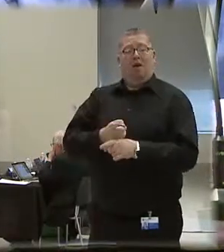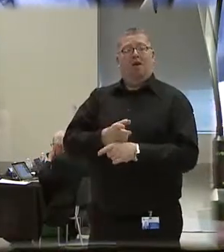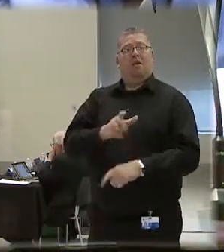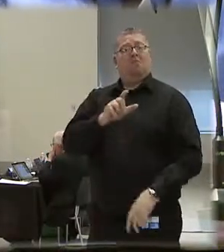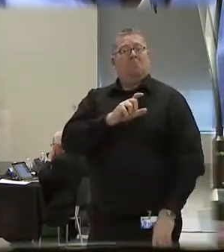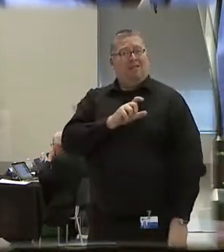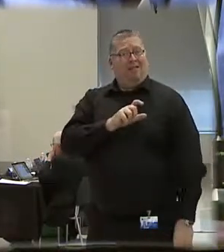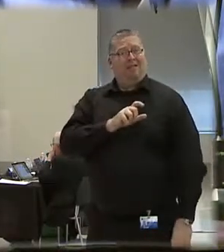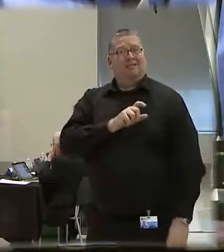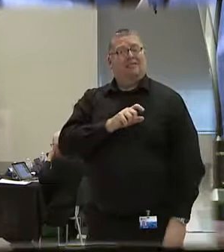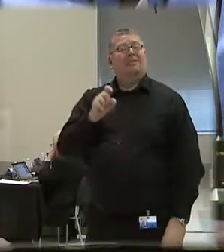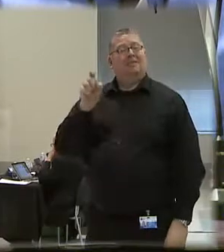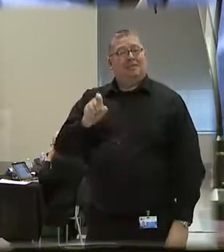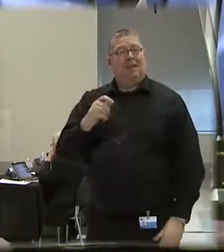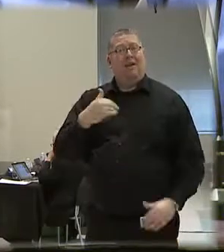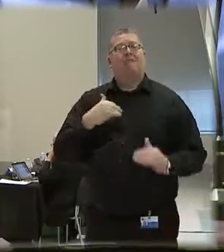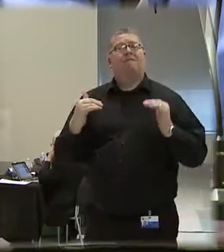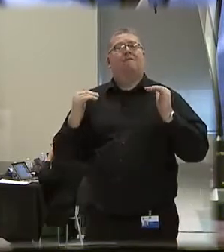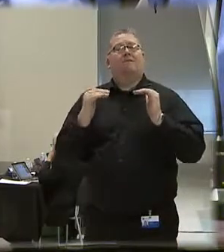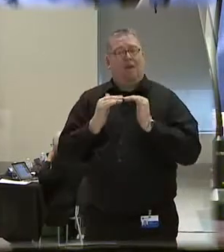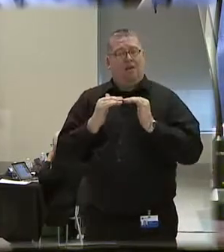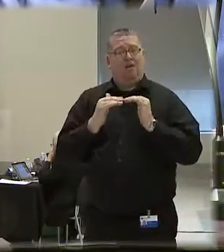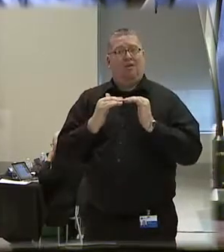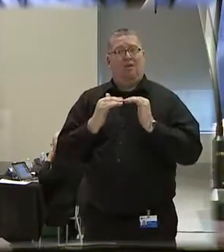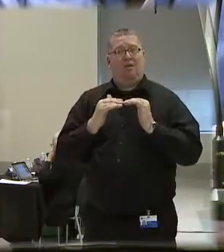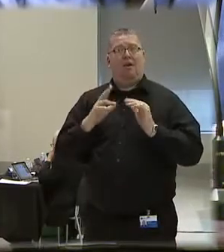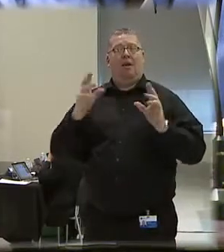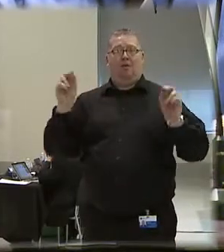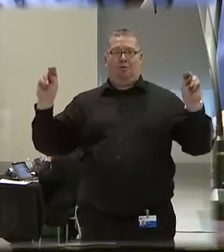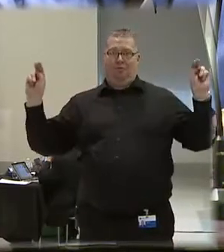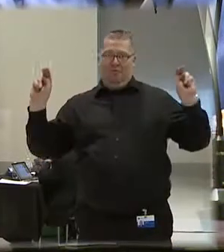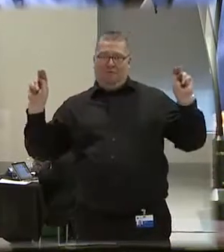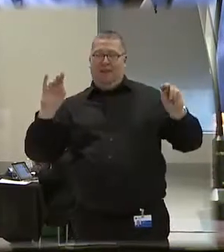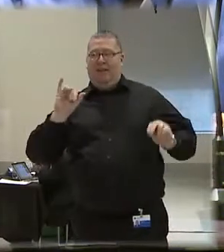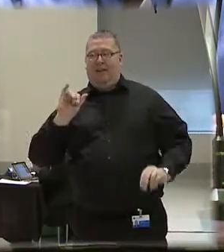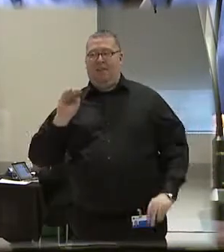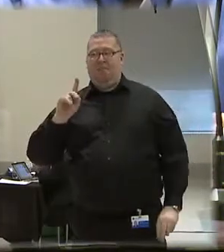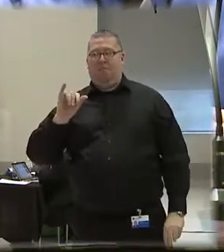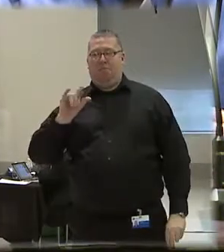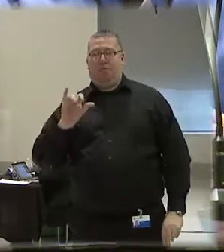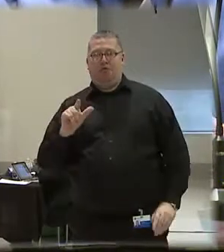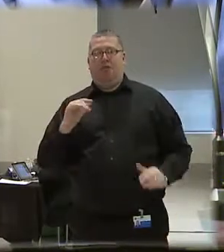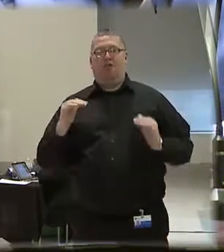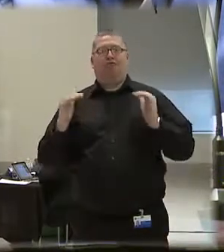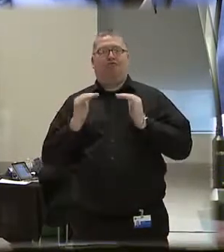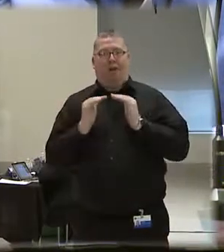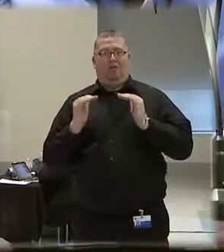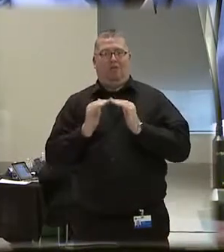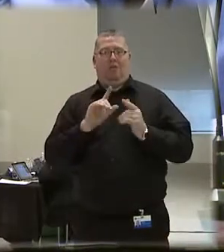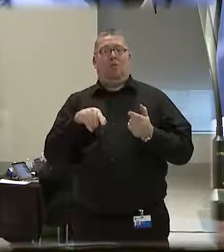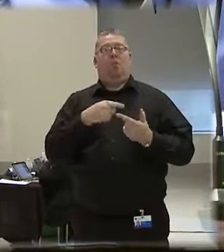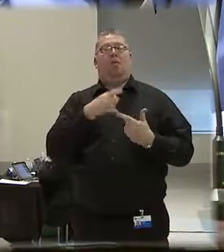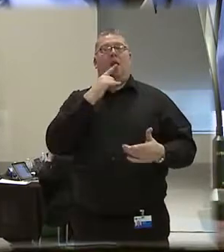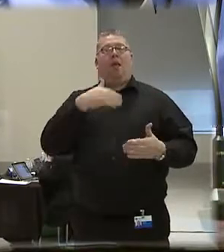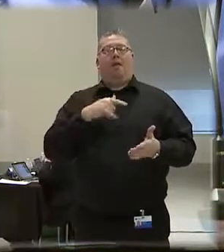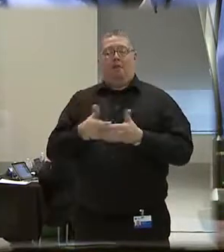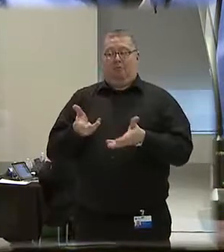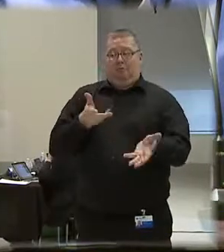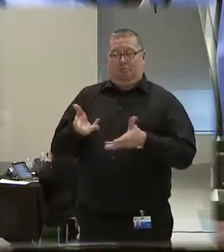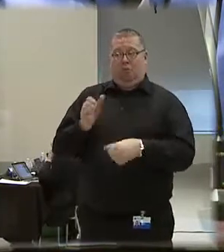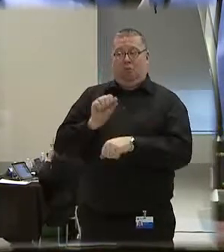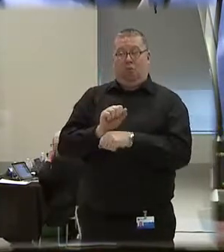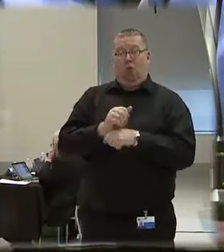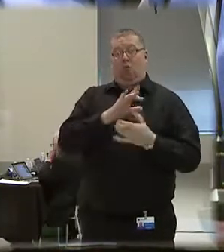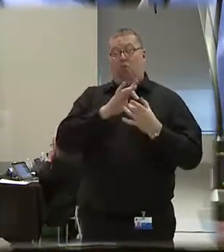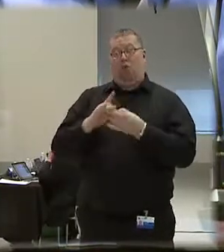police officers need fair and impartial justice as it relates to their interaction that may be